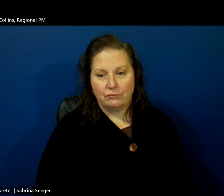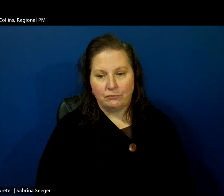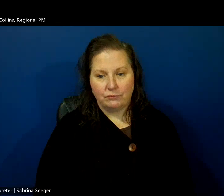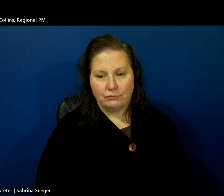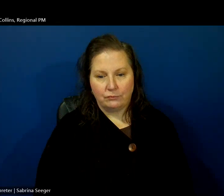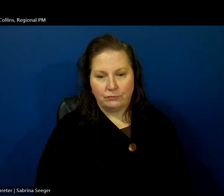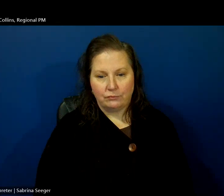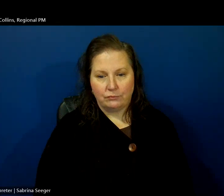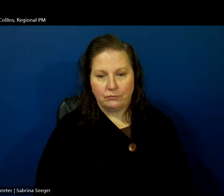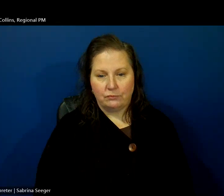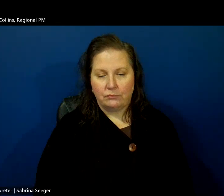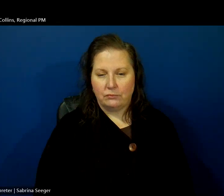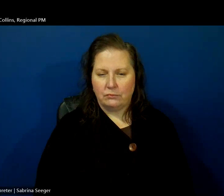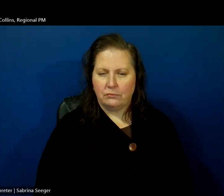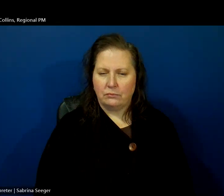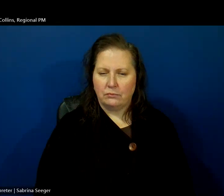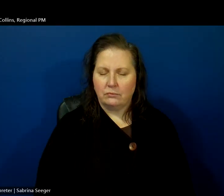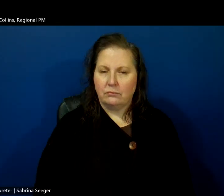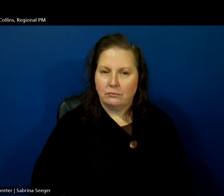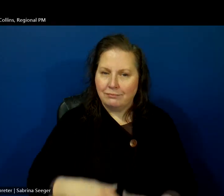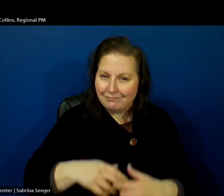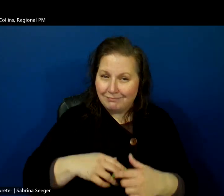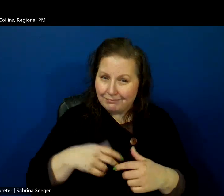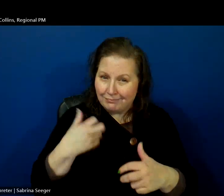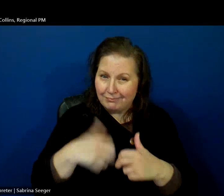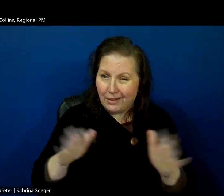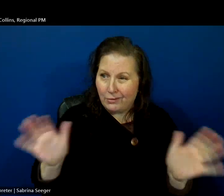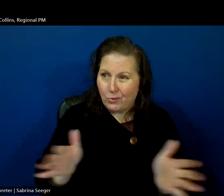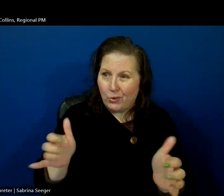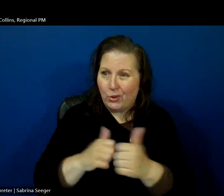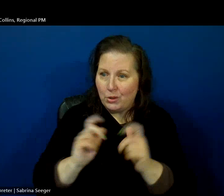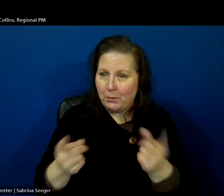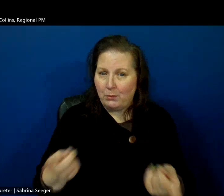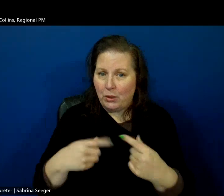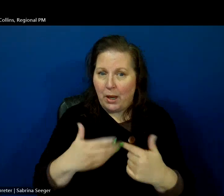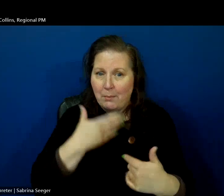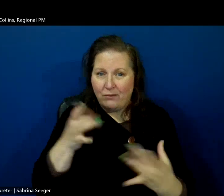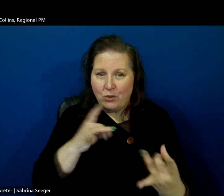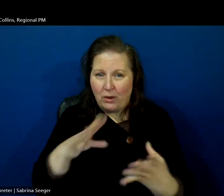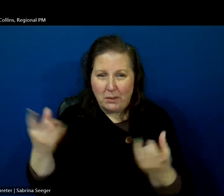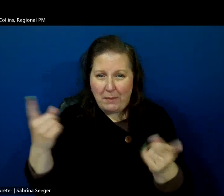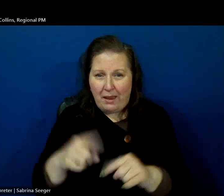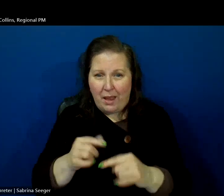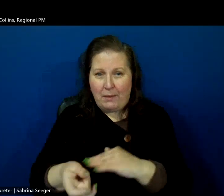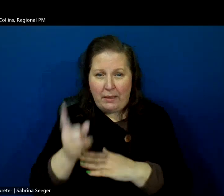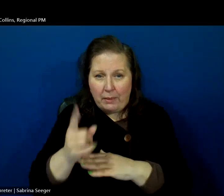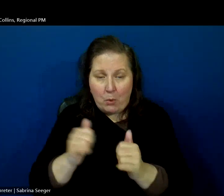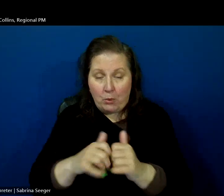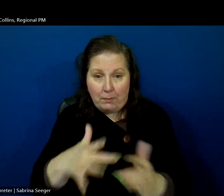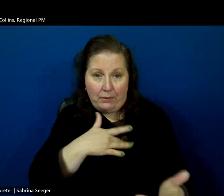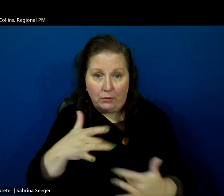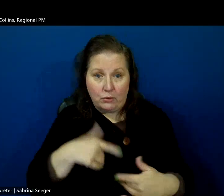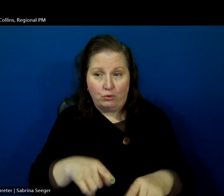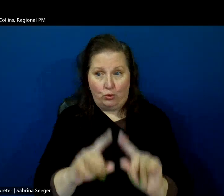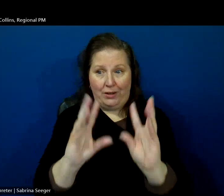Well, I have trouble encouraging people to come if they're not going to get any feedback on their concerns during the